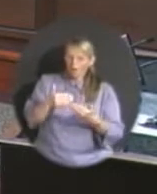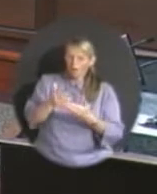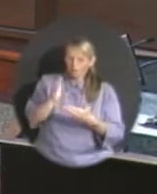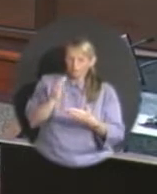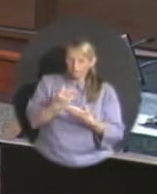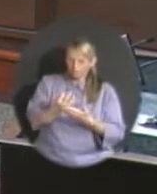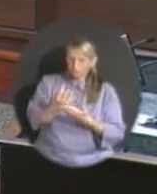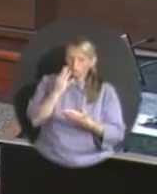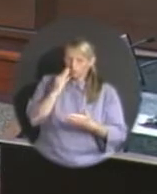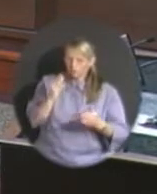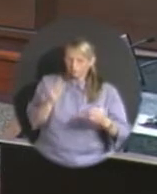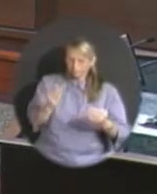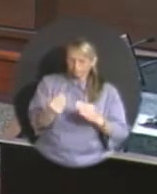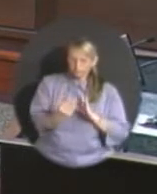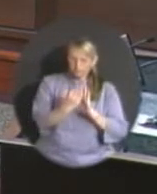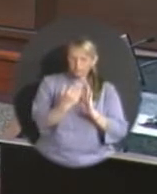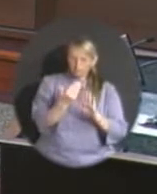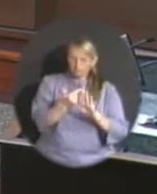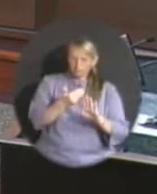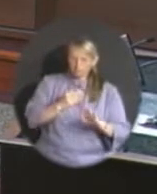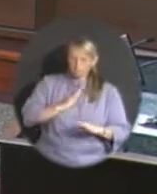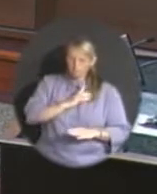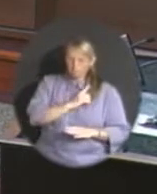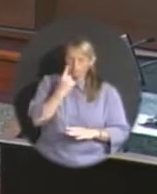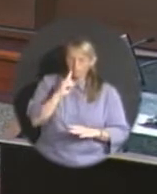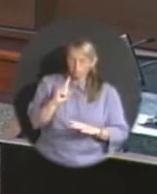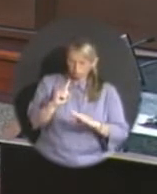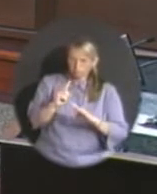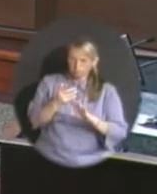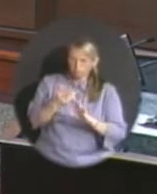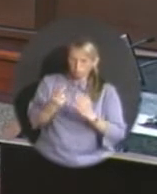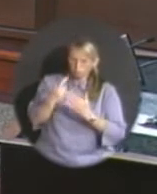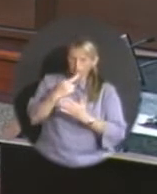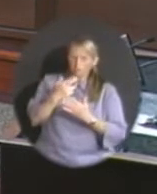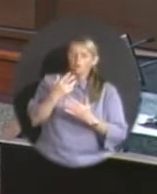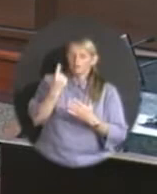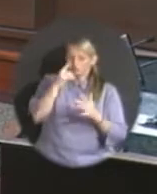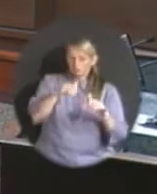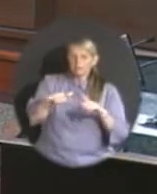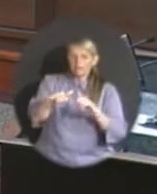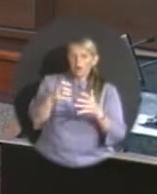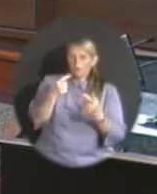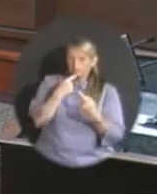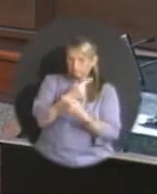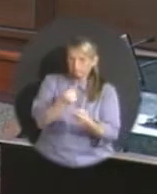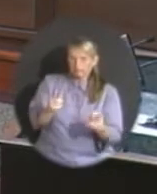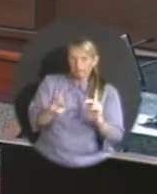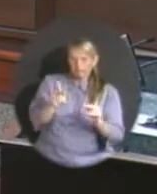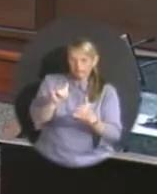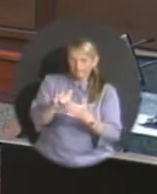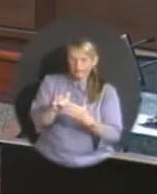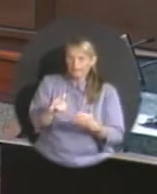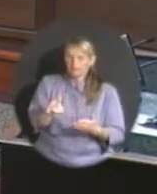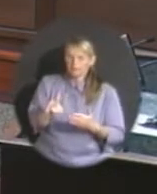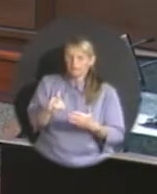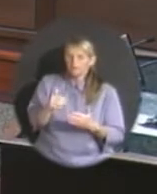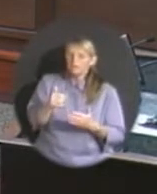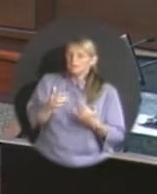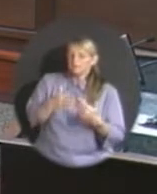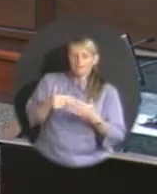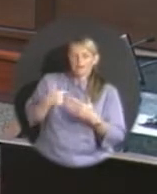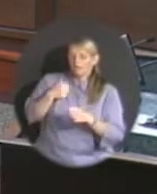to review, just as a matter of standard procedure. So I just wanted to state that to the public and make that known for